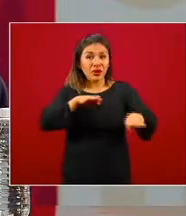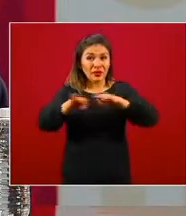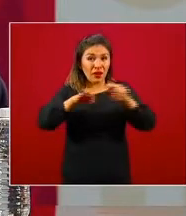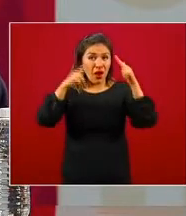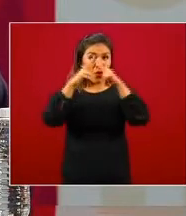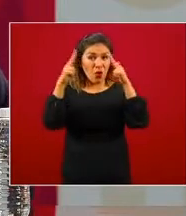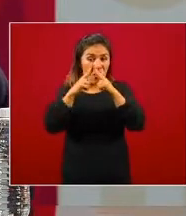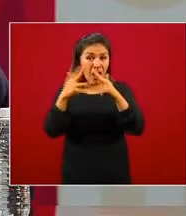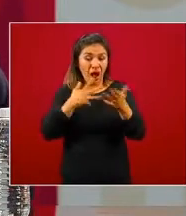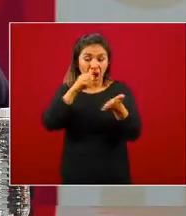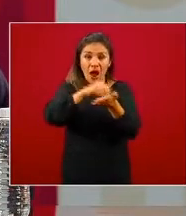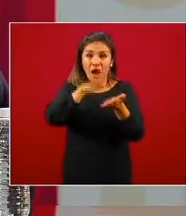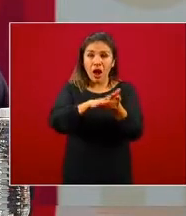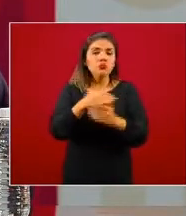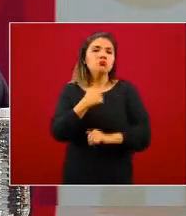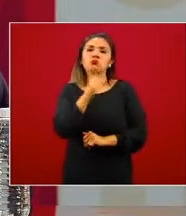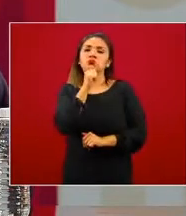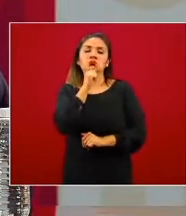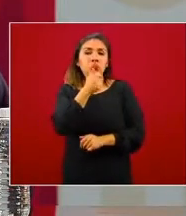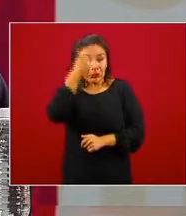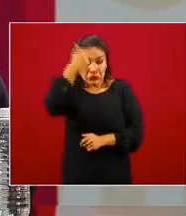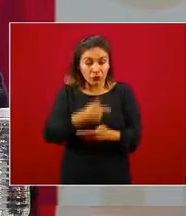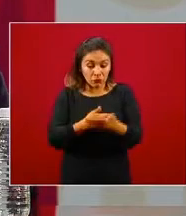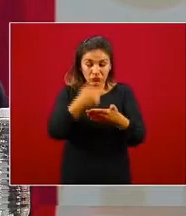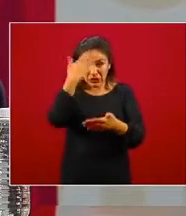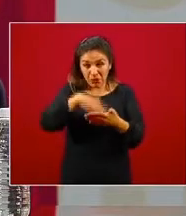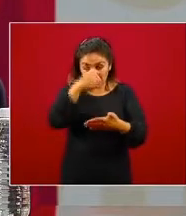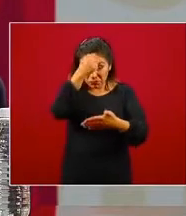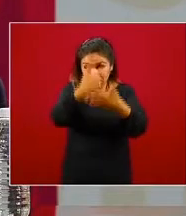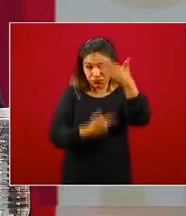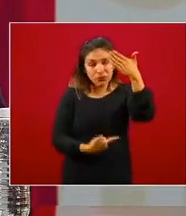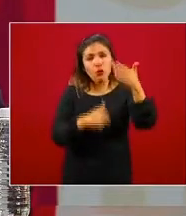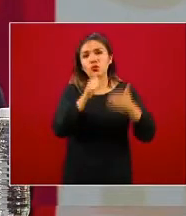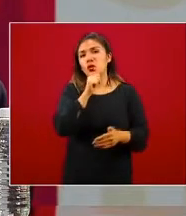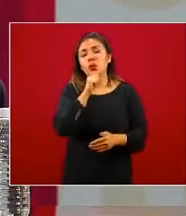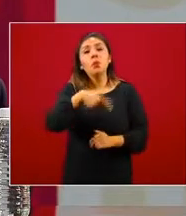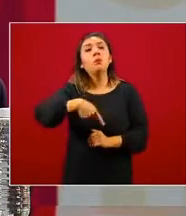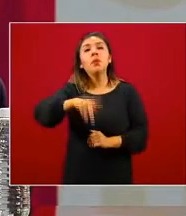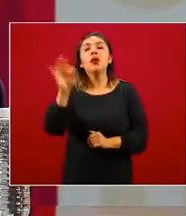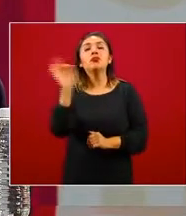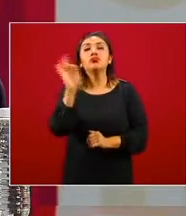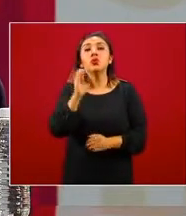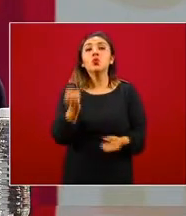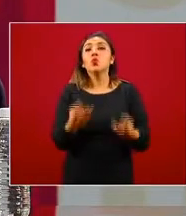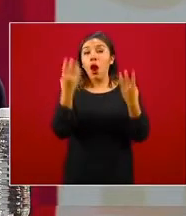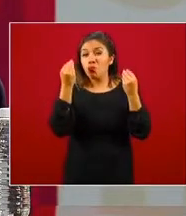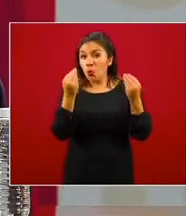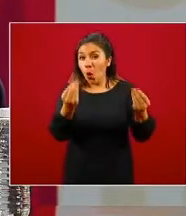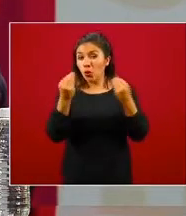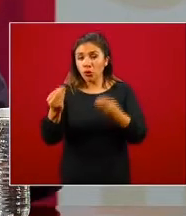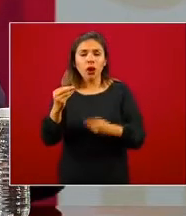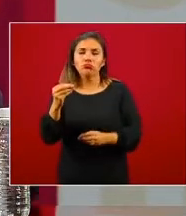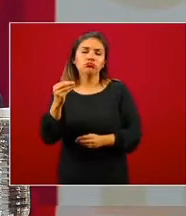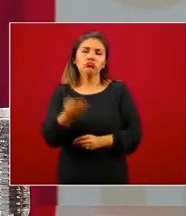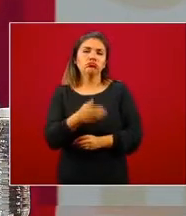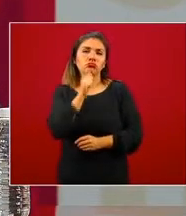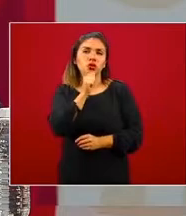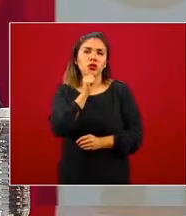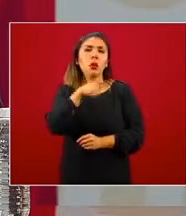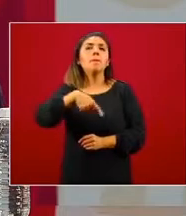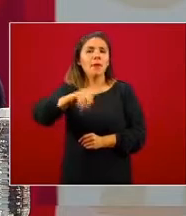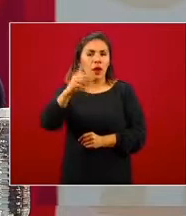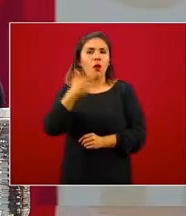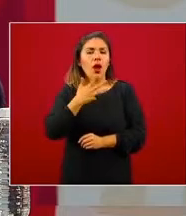this is a really good work about question about domestic workers in the pilot program. We don't exactly have the